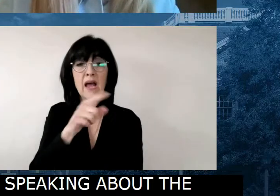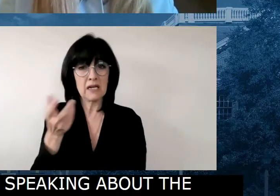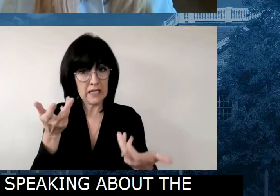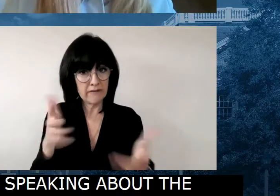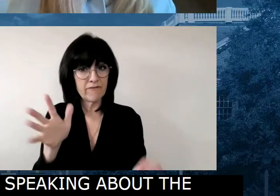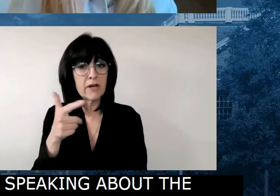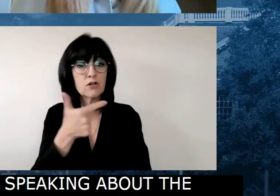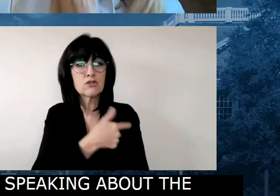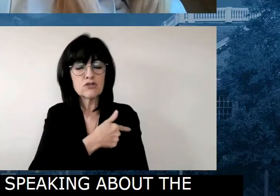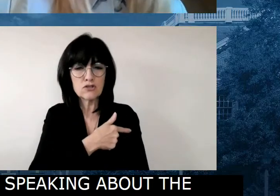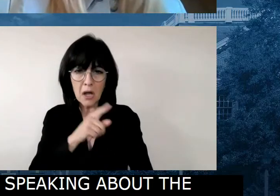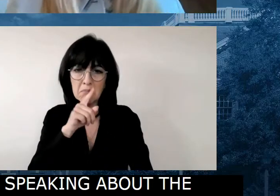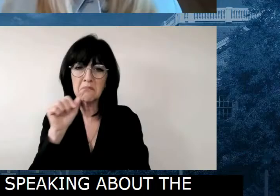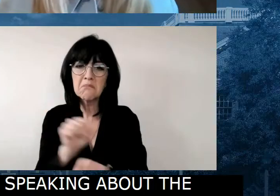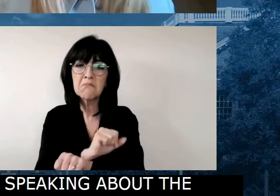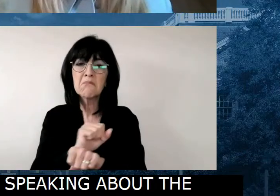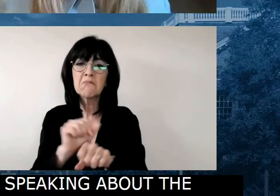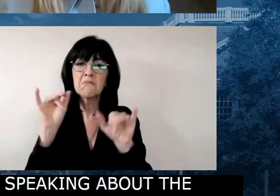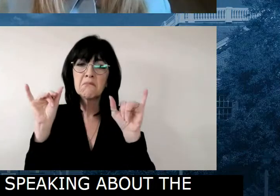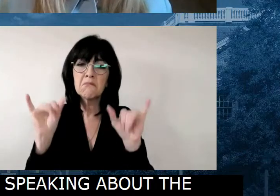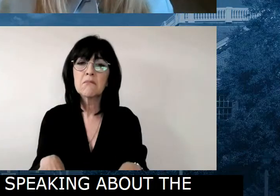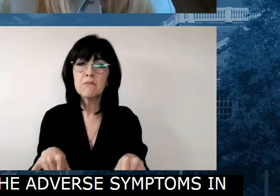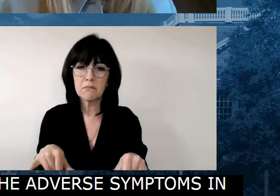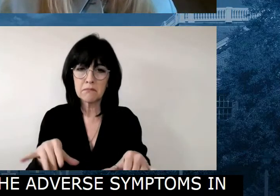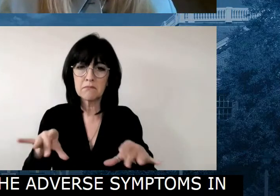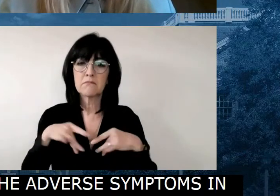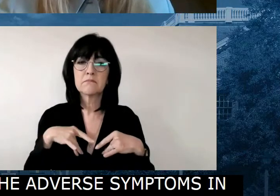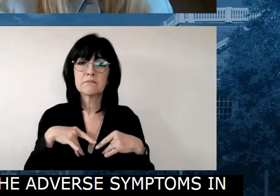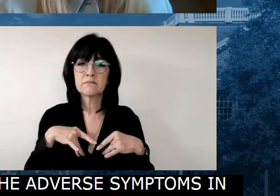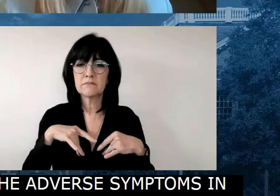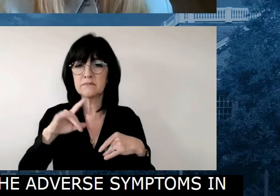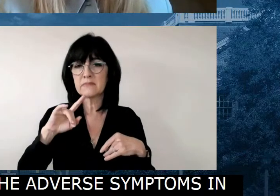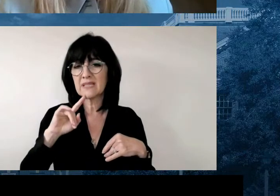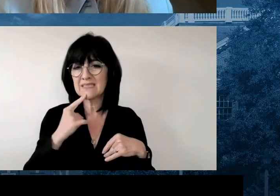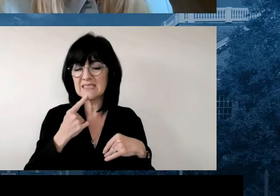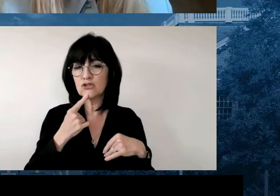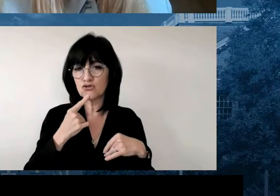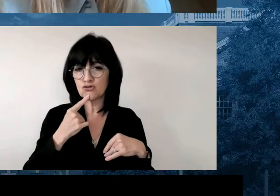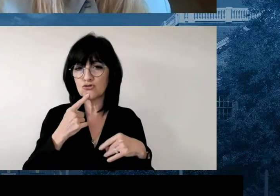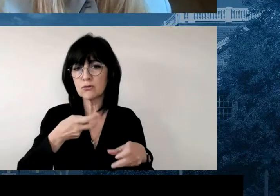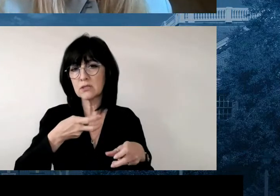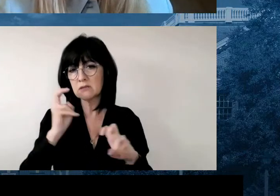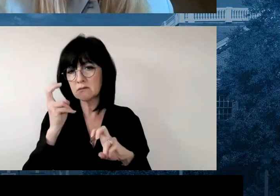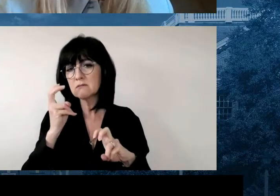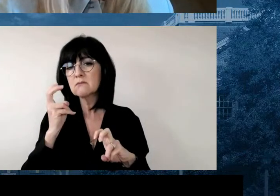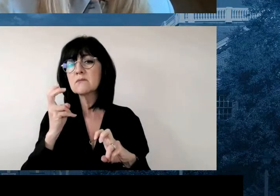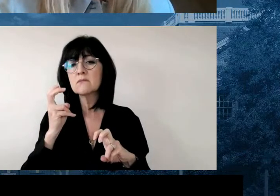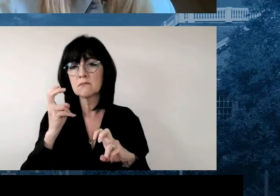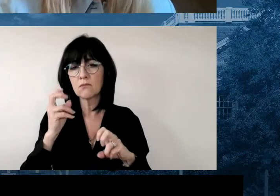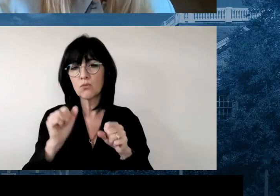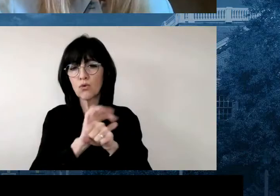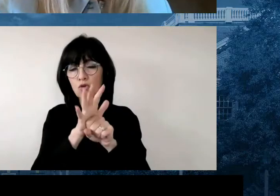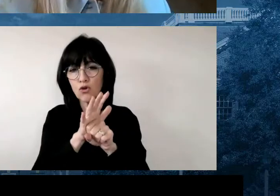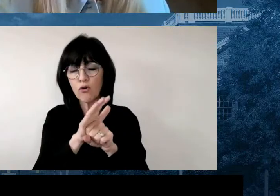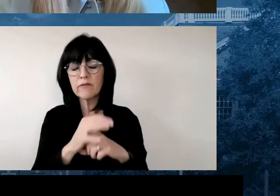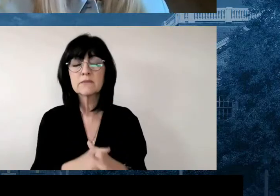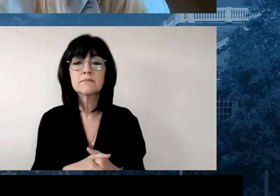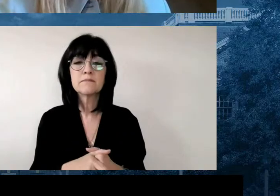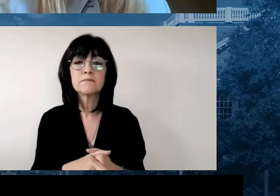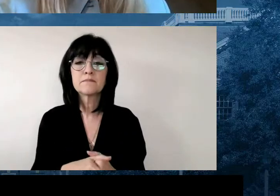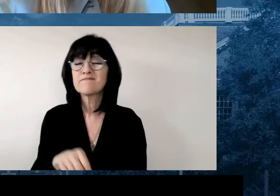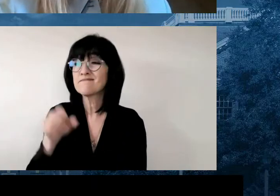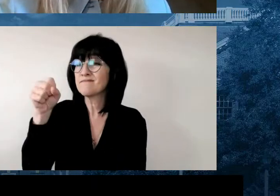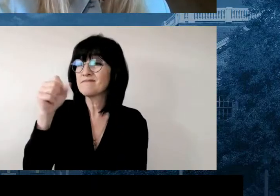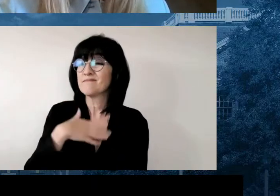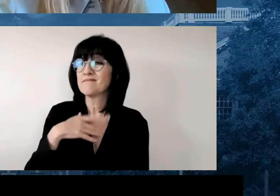Yeah, so overall, serious side effects have just been very, very minimal. For